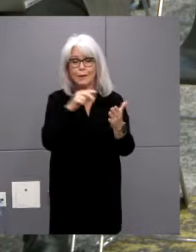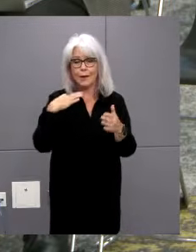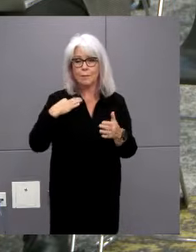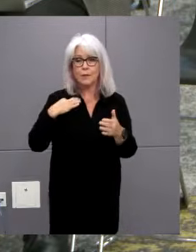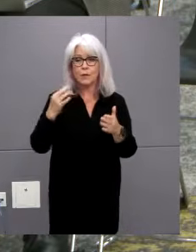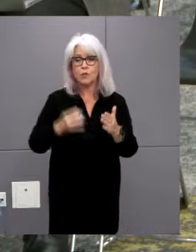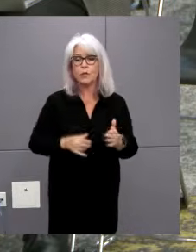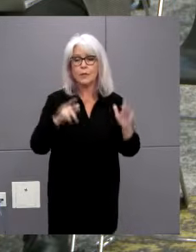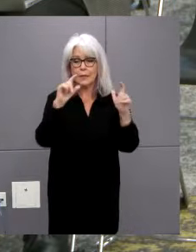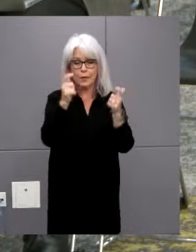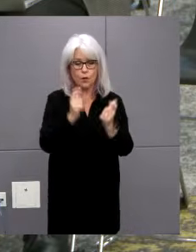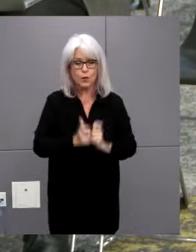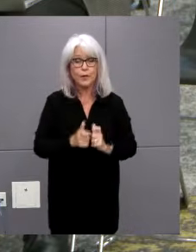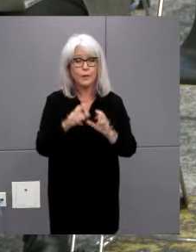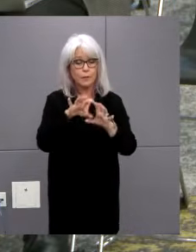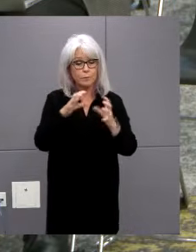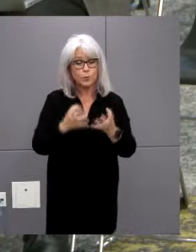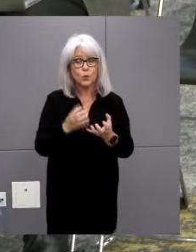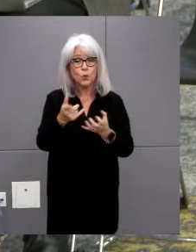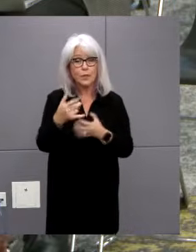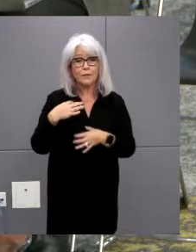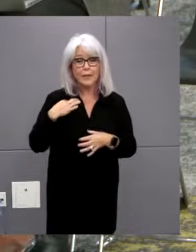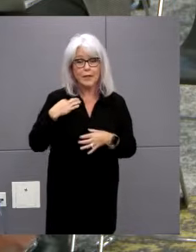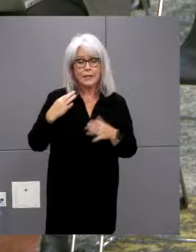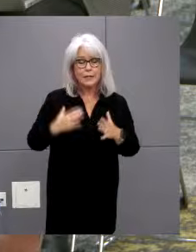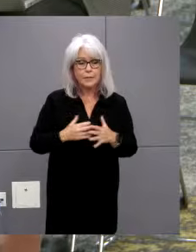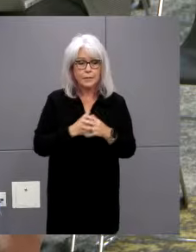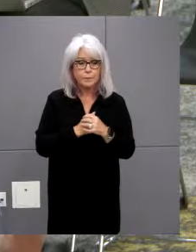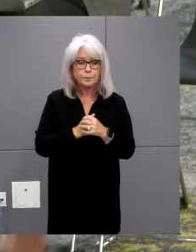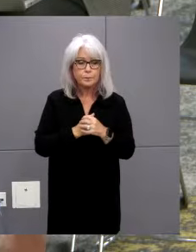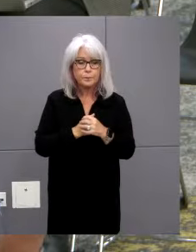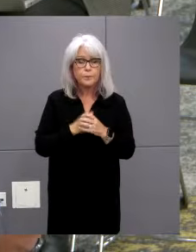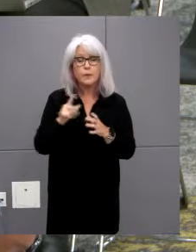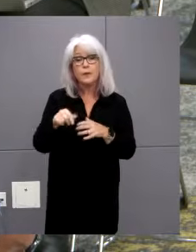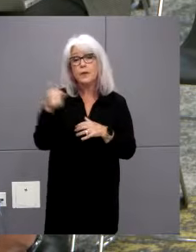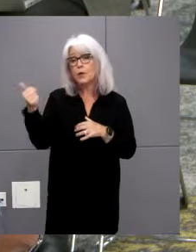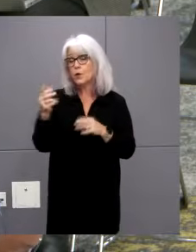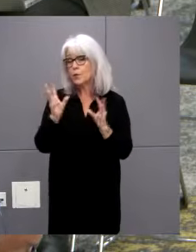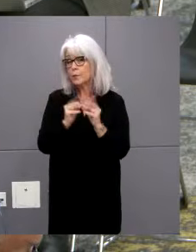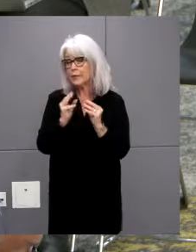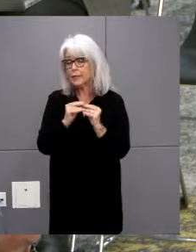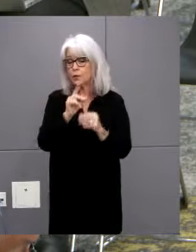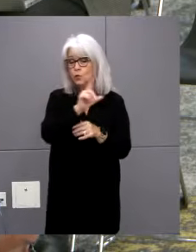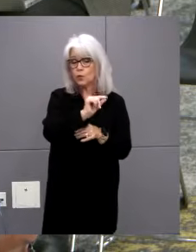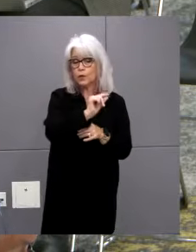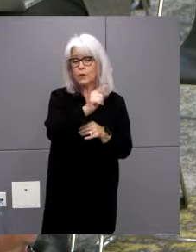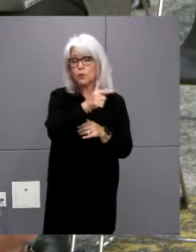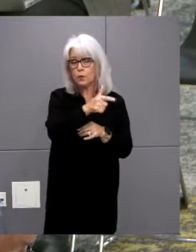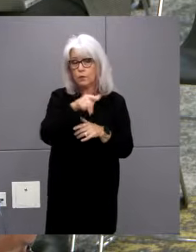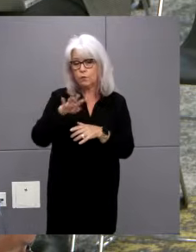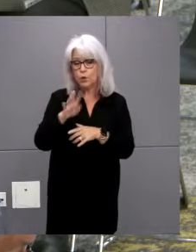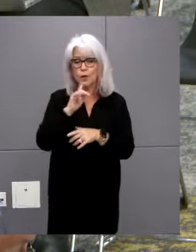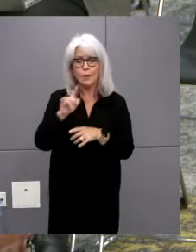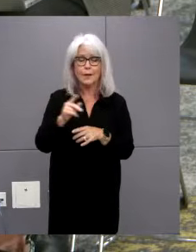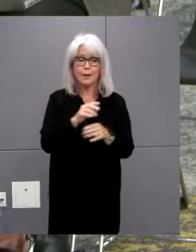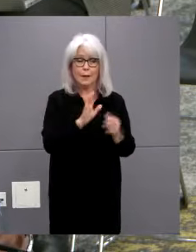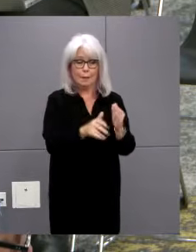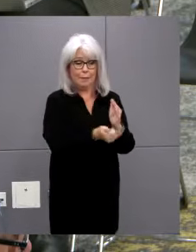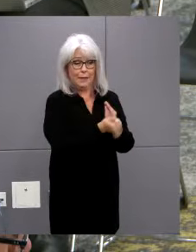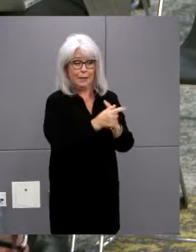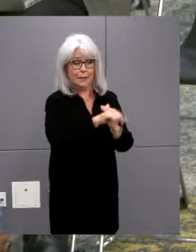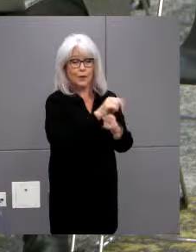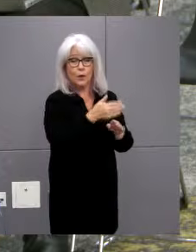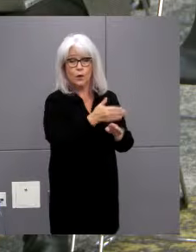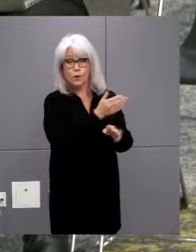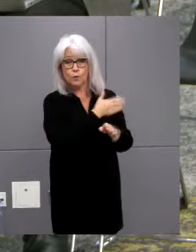pool of candidates. While a motion was made in a subsequent meeting on October 8, 2024, which amended the prior motion to include a